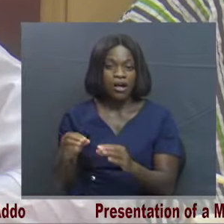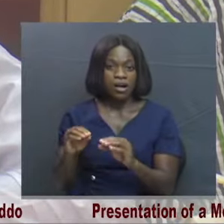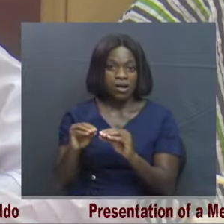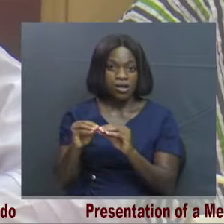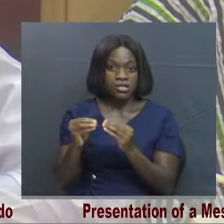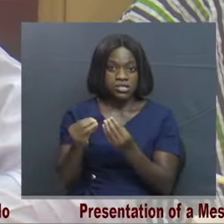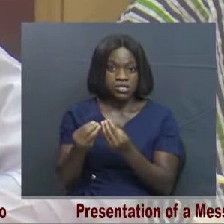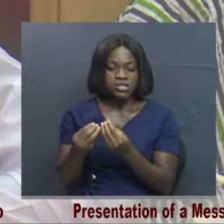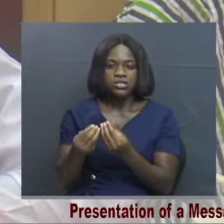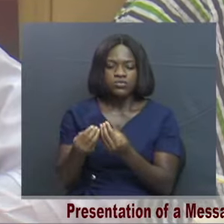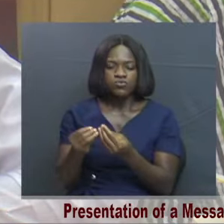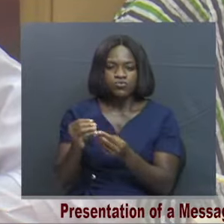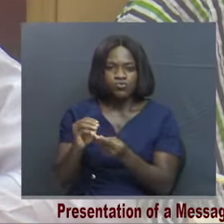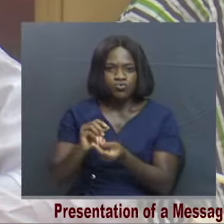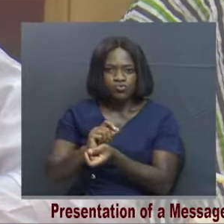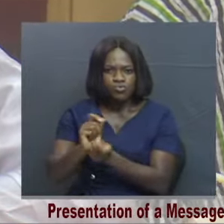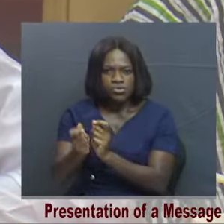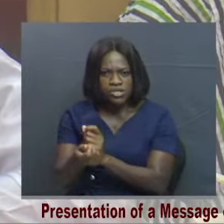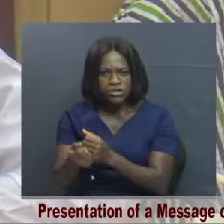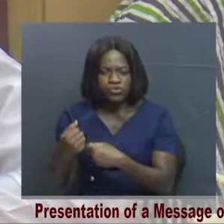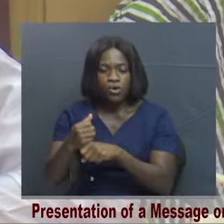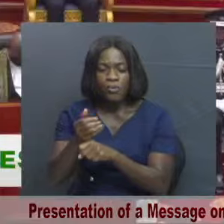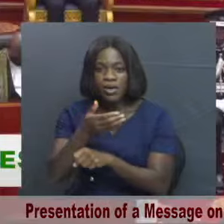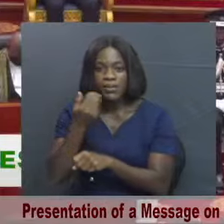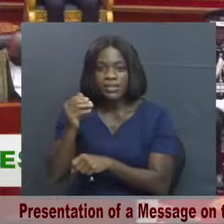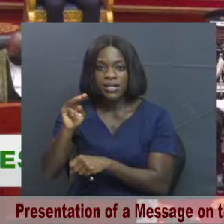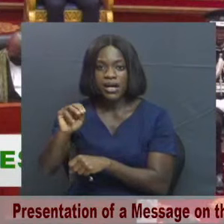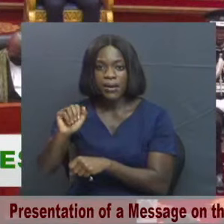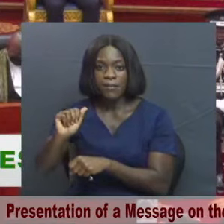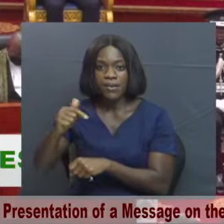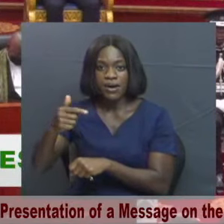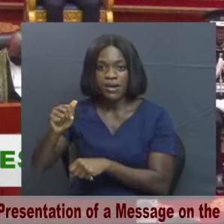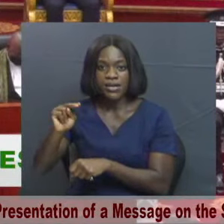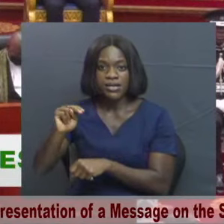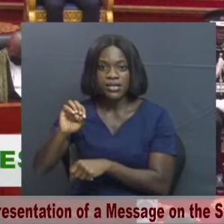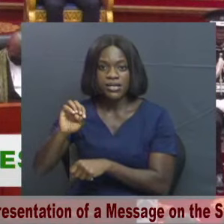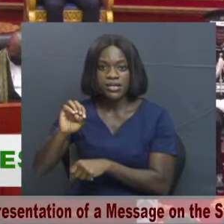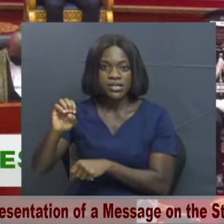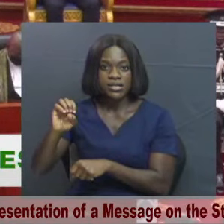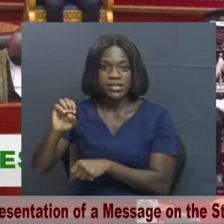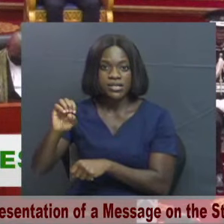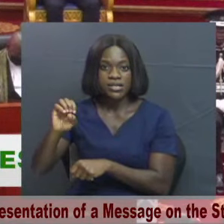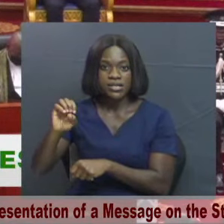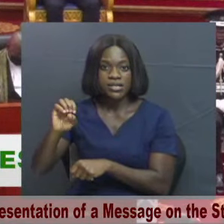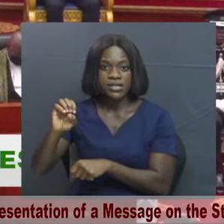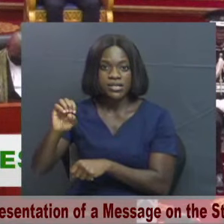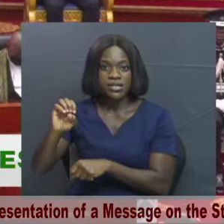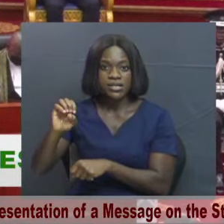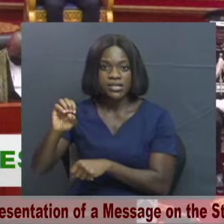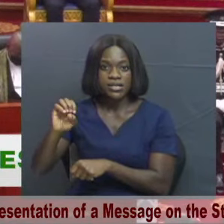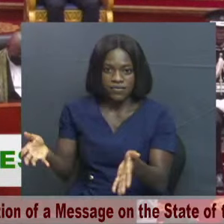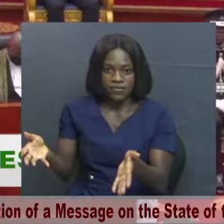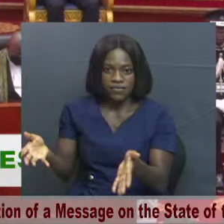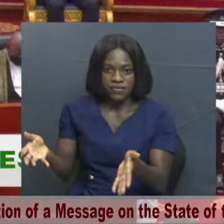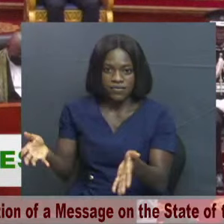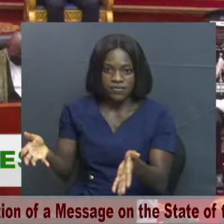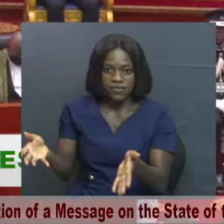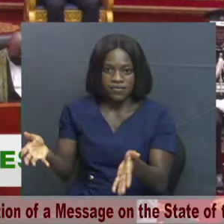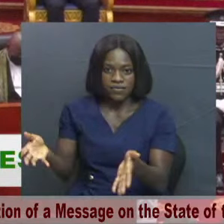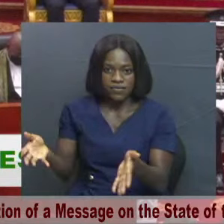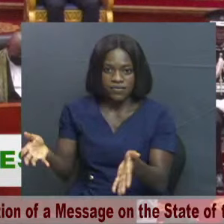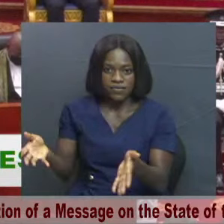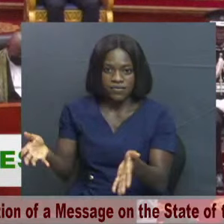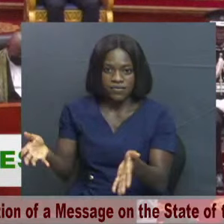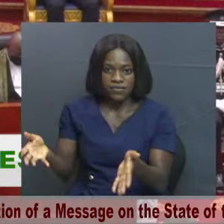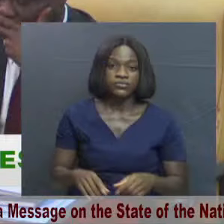we produce speaker we have all long acknowledged the trade between African countries